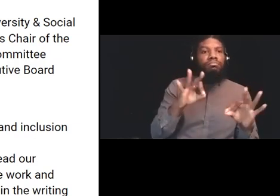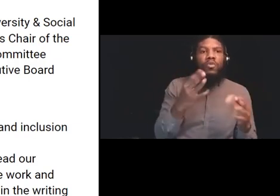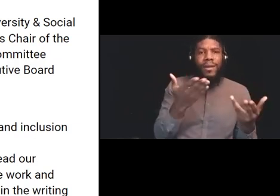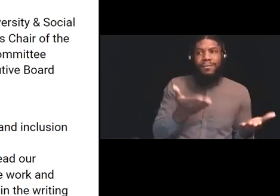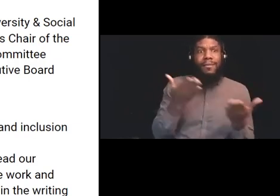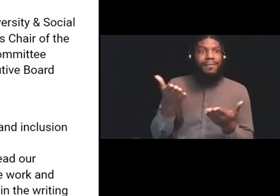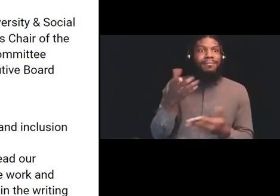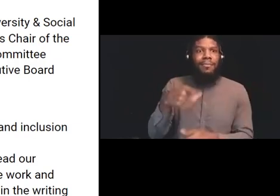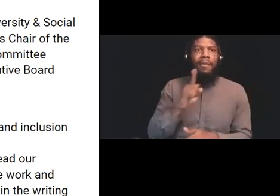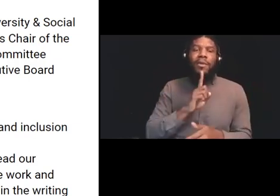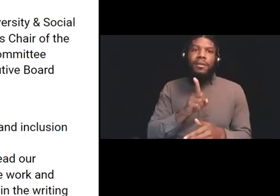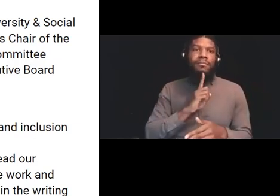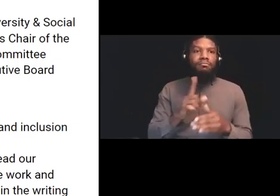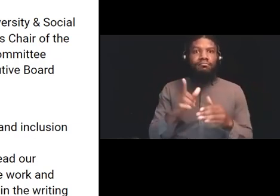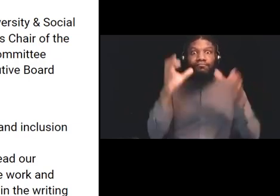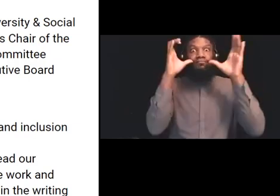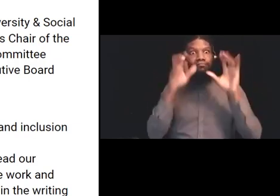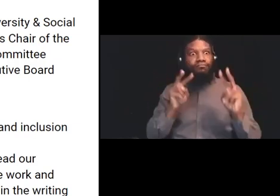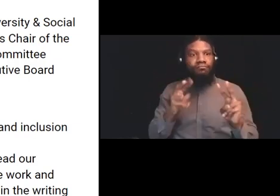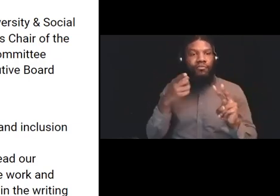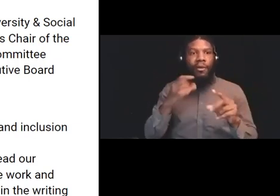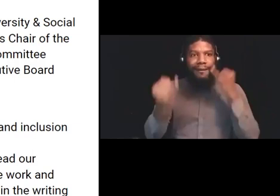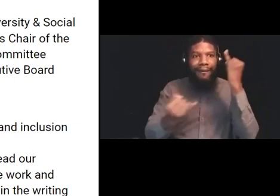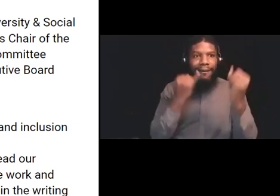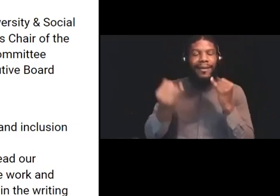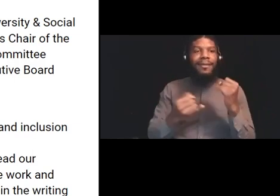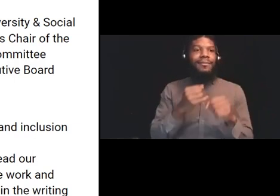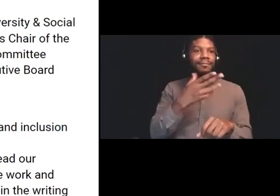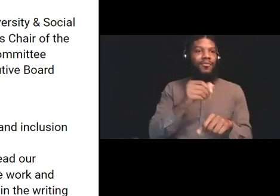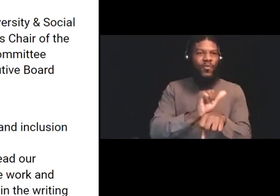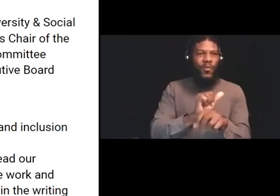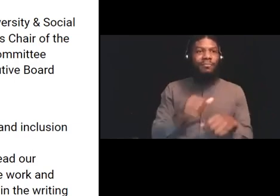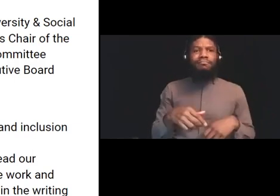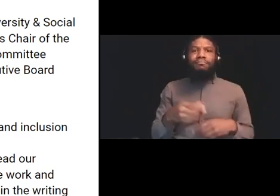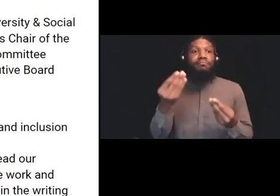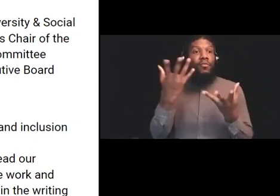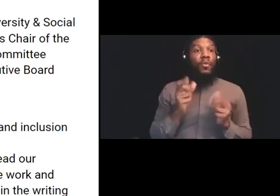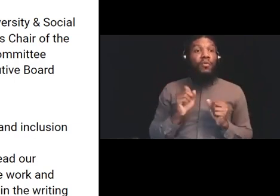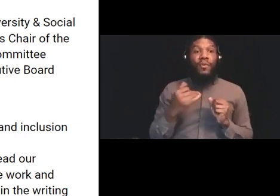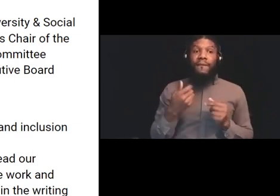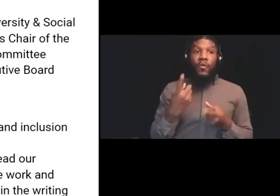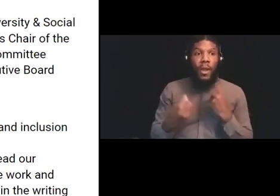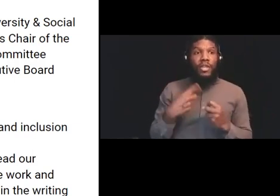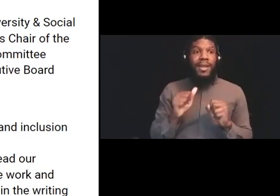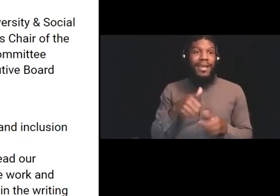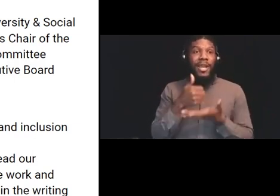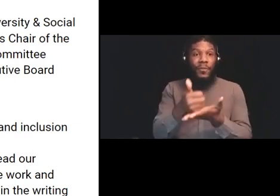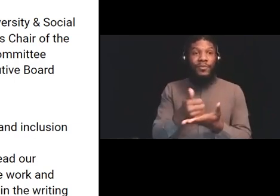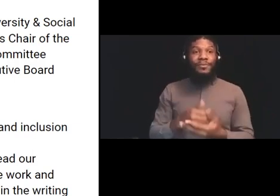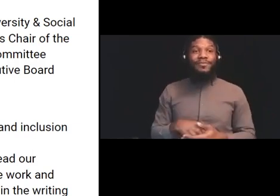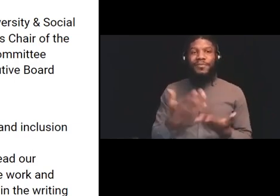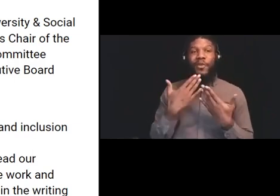what ideas you'll bring and work with you. So let me know if you have any questions that I can help with.